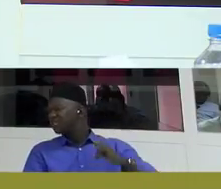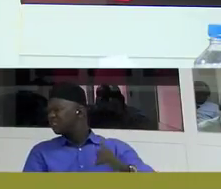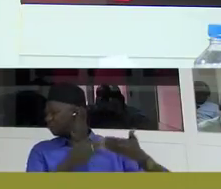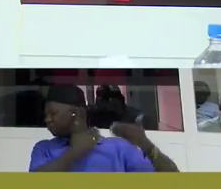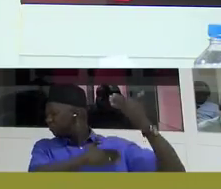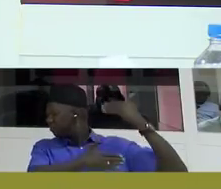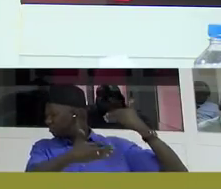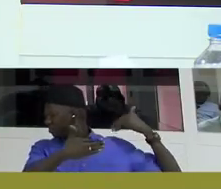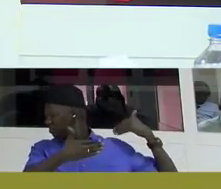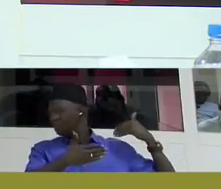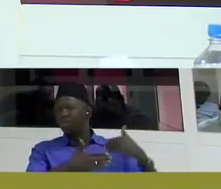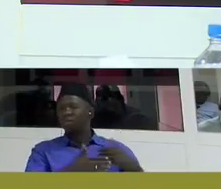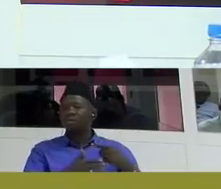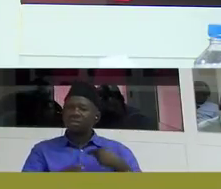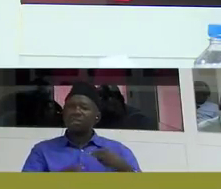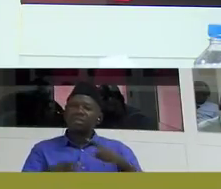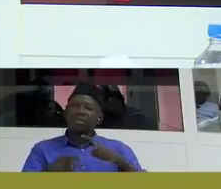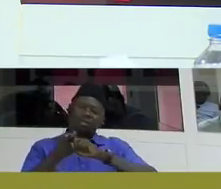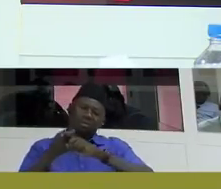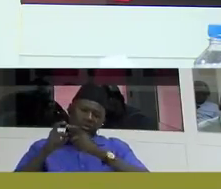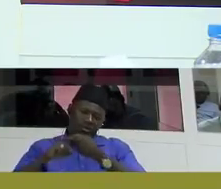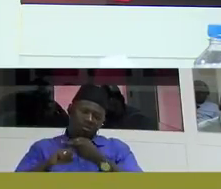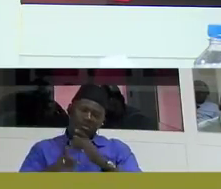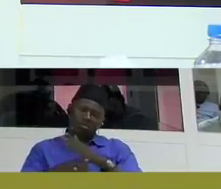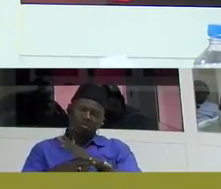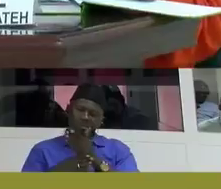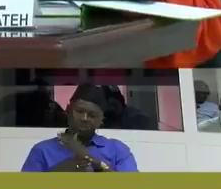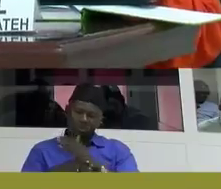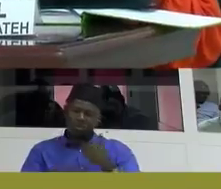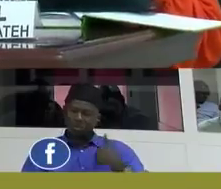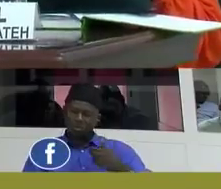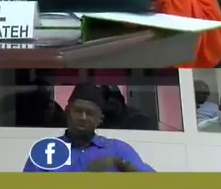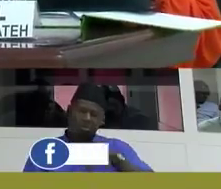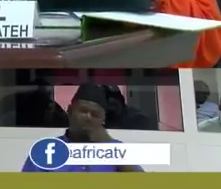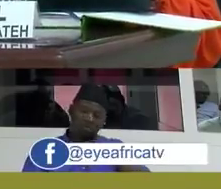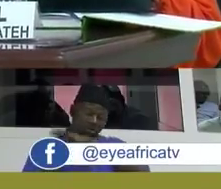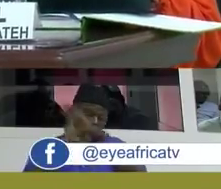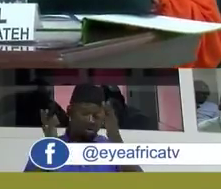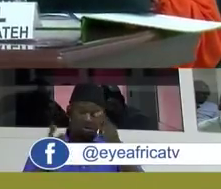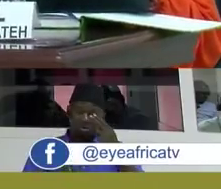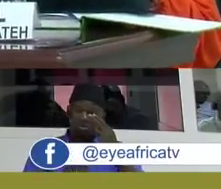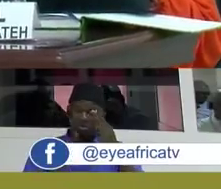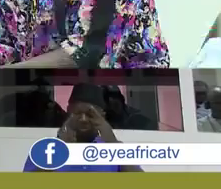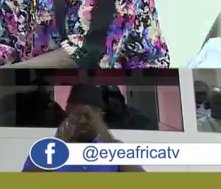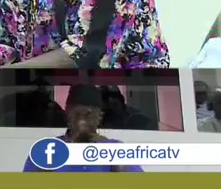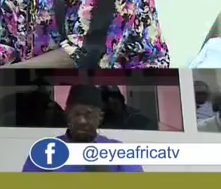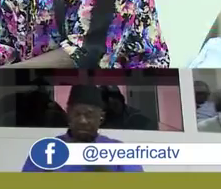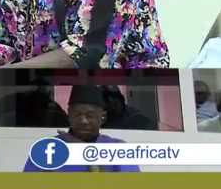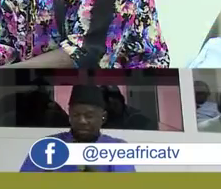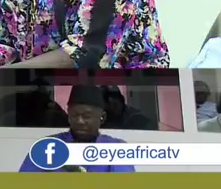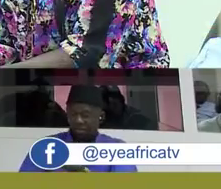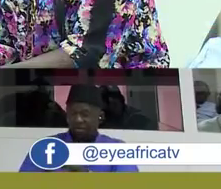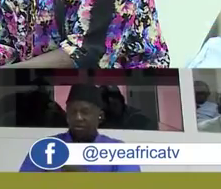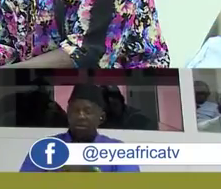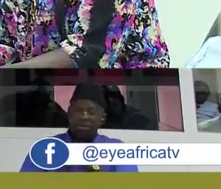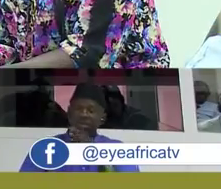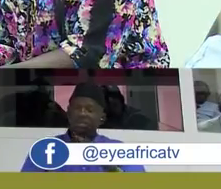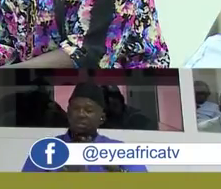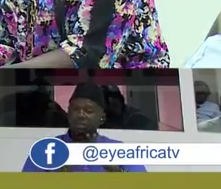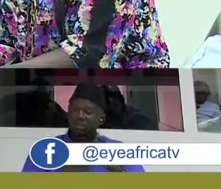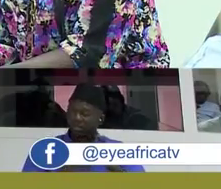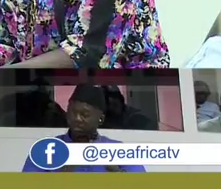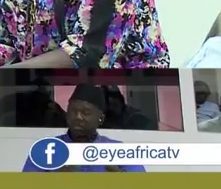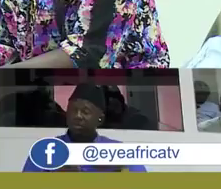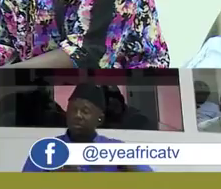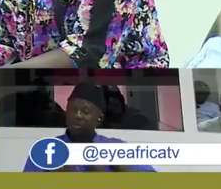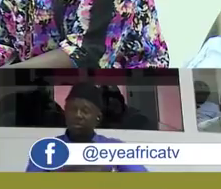the relationships between peoples of all faiths and tribes